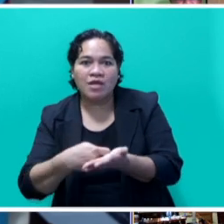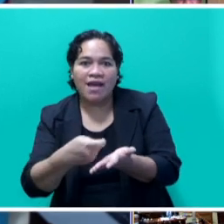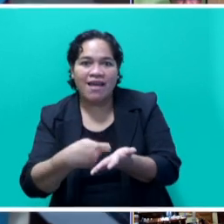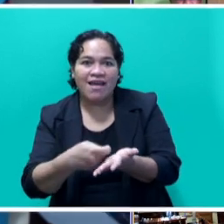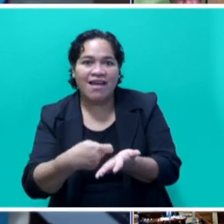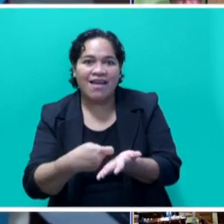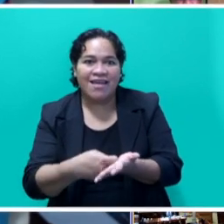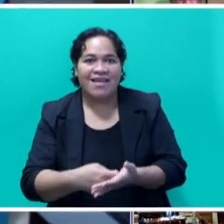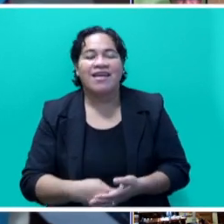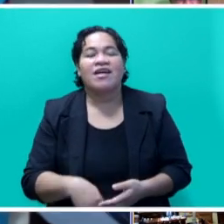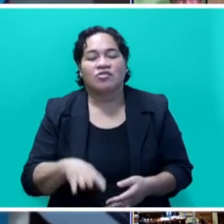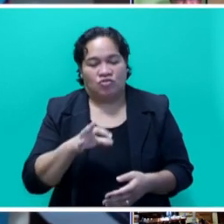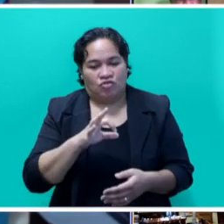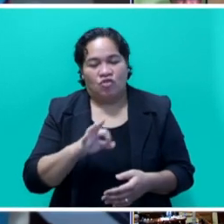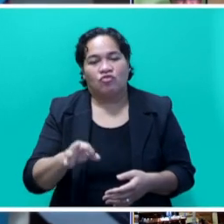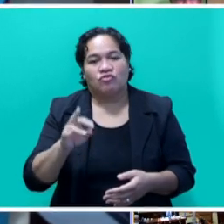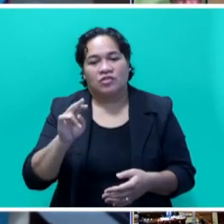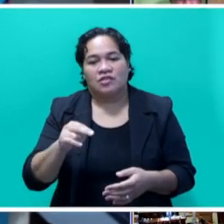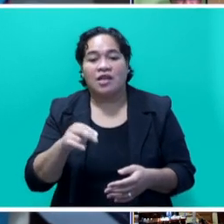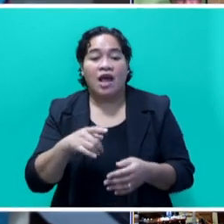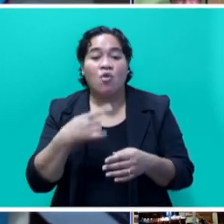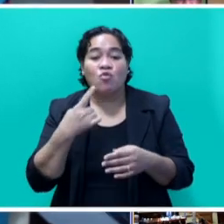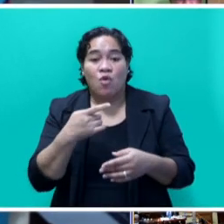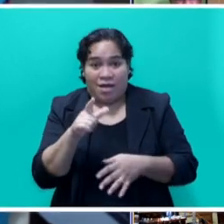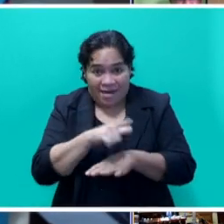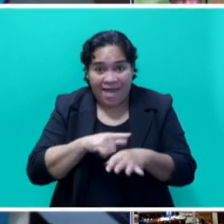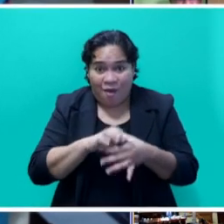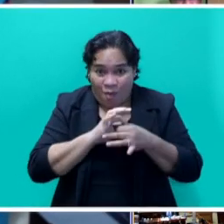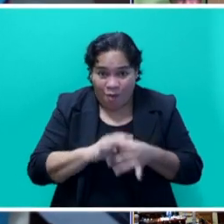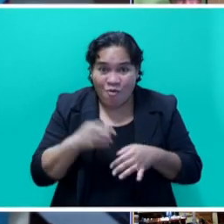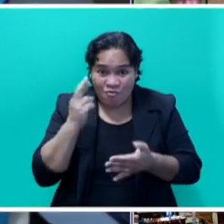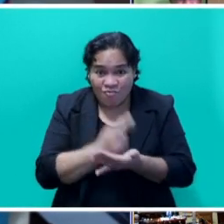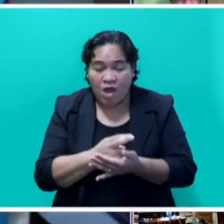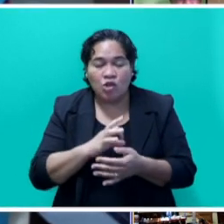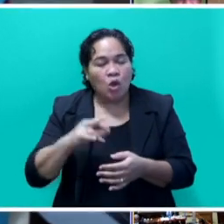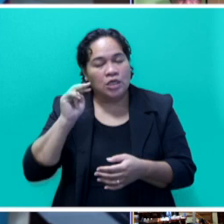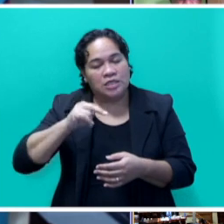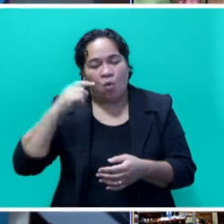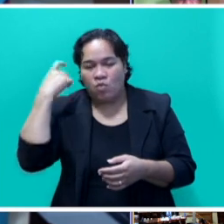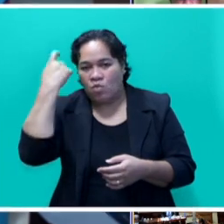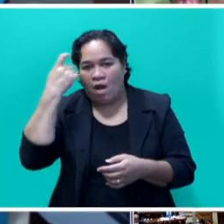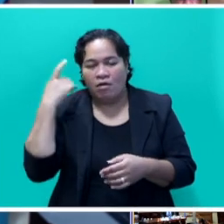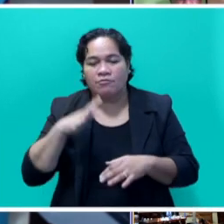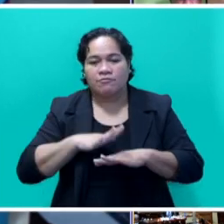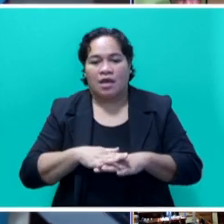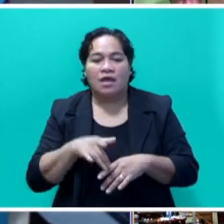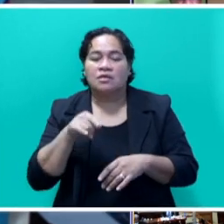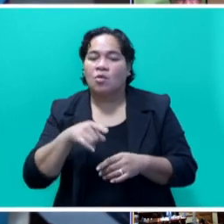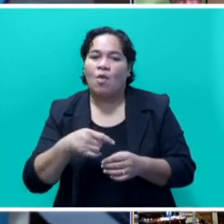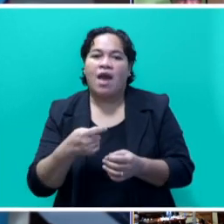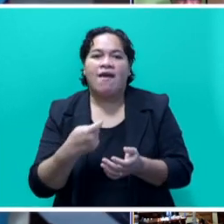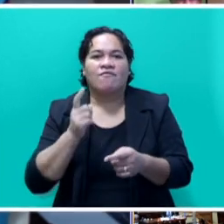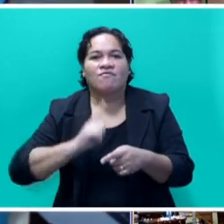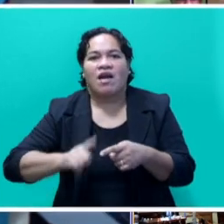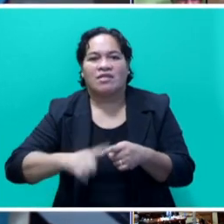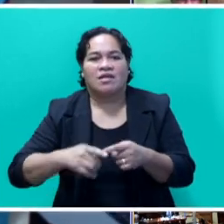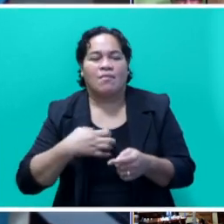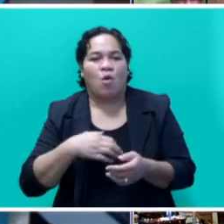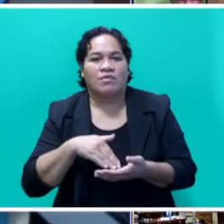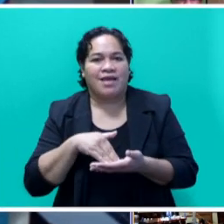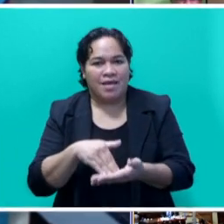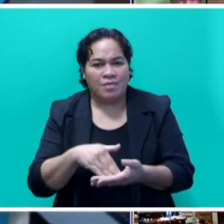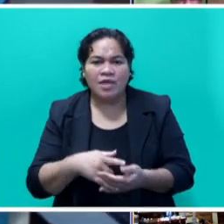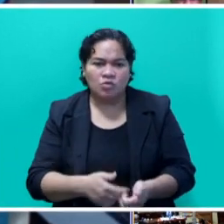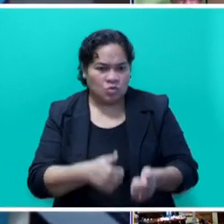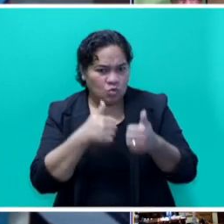have the mundane approved. This will make matters easier, faster, and less costly for the lessee. And that is a good